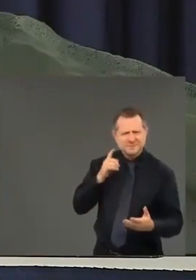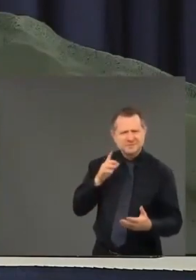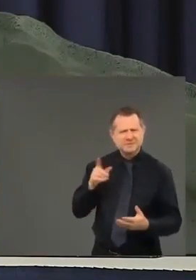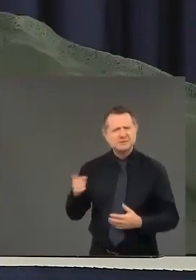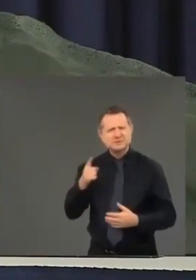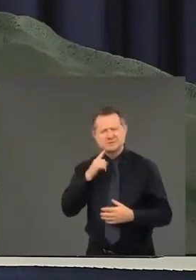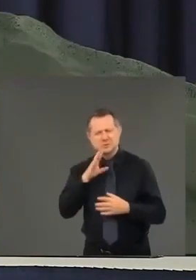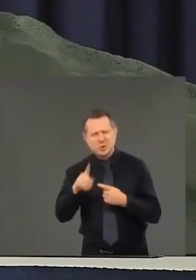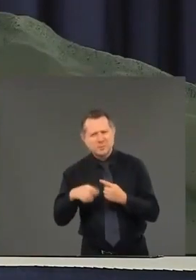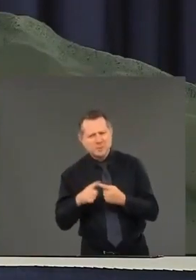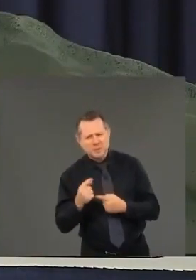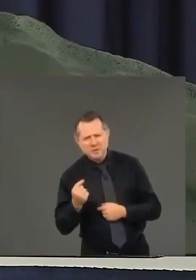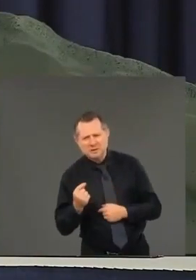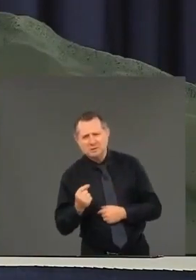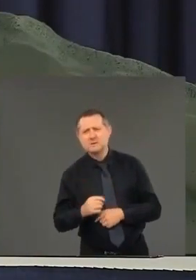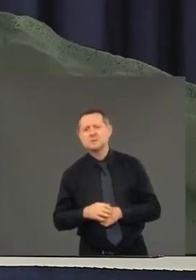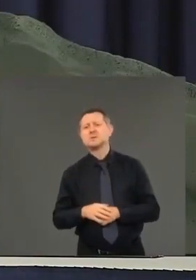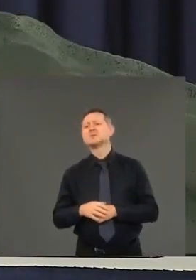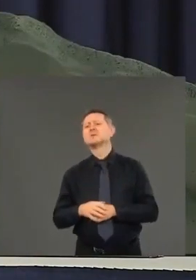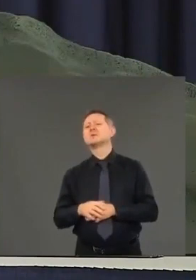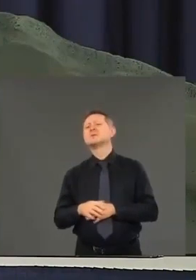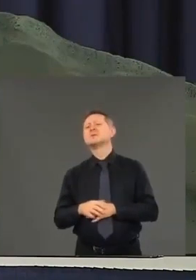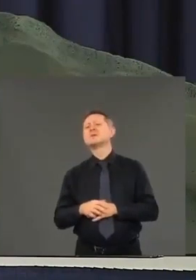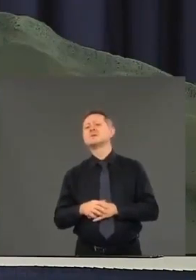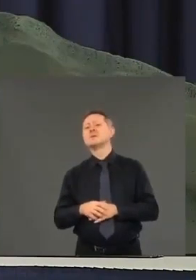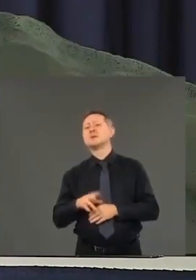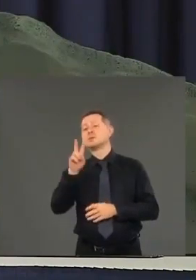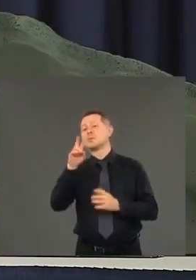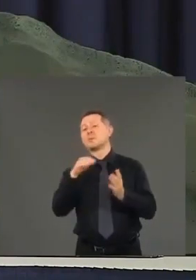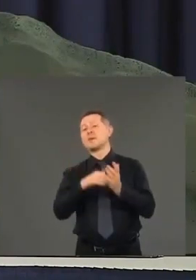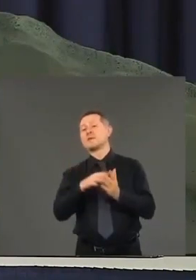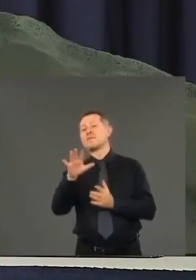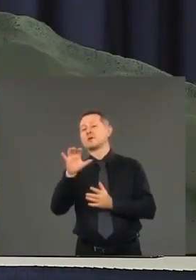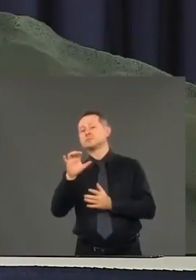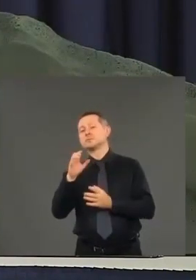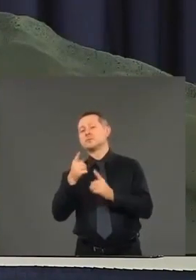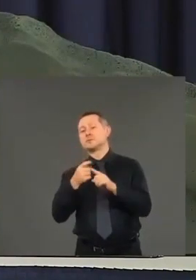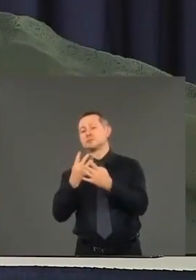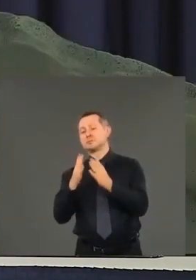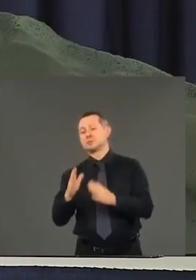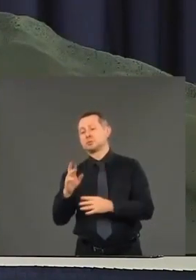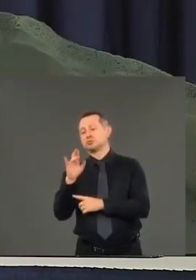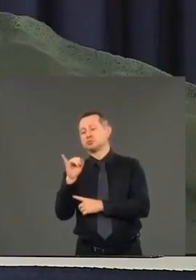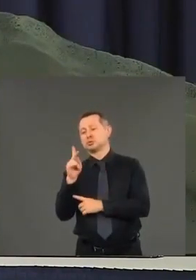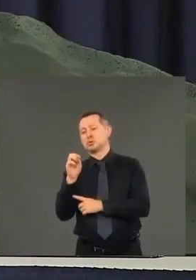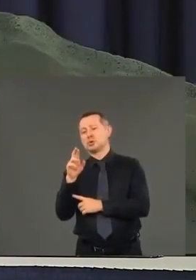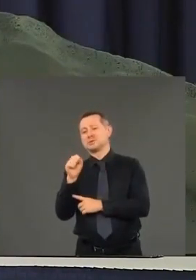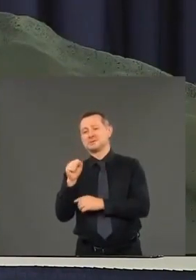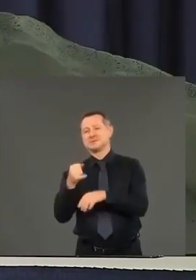or 2,500 inmates from Rikers that were released due to COVID concerns. That's